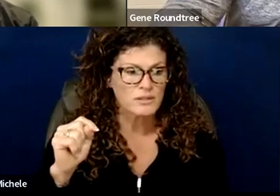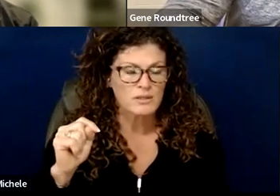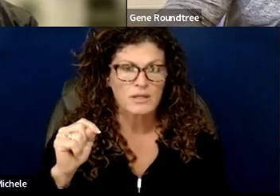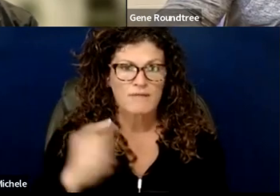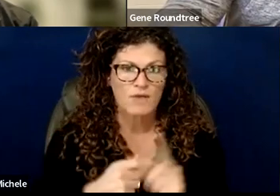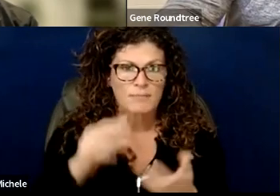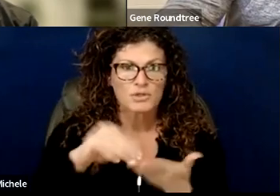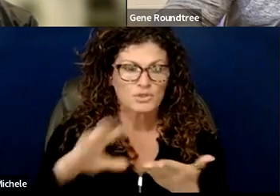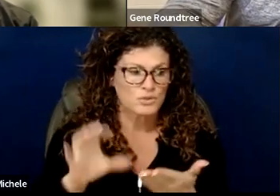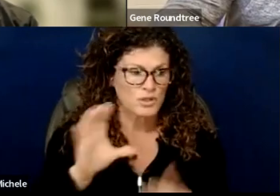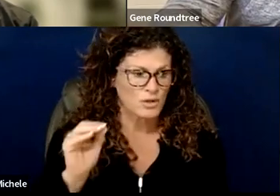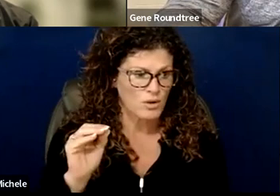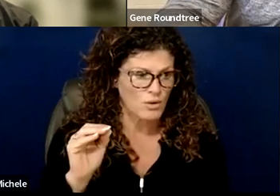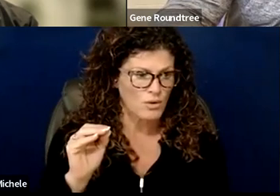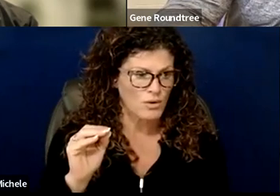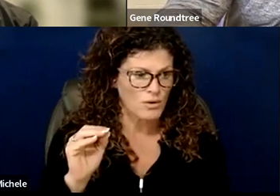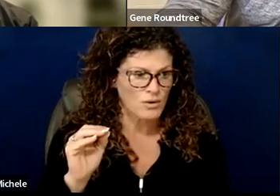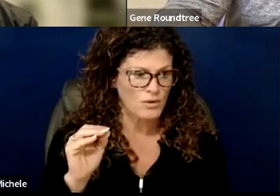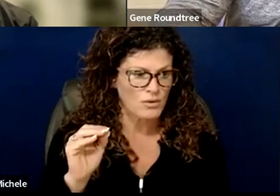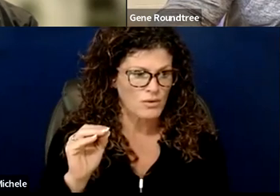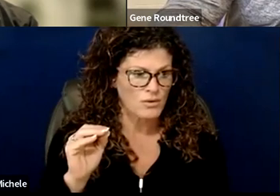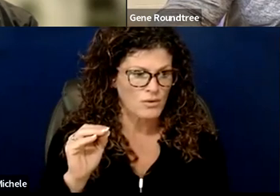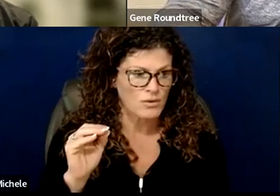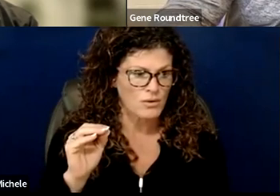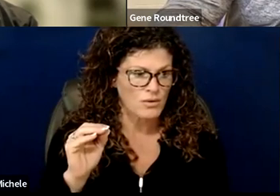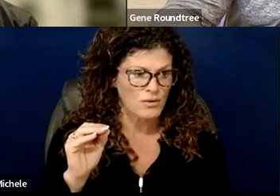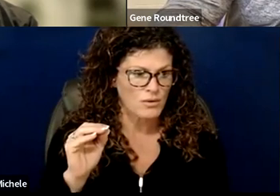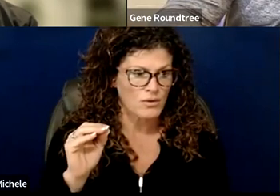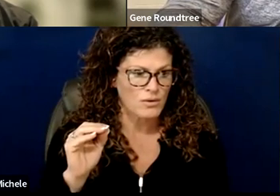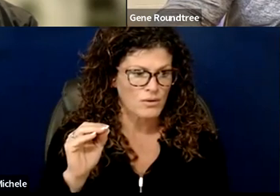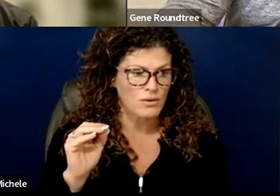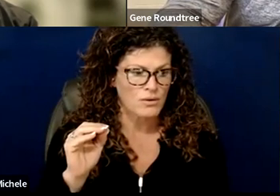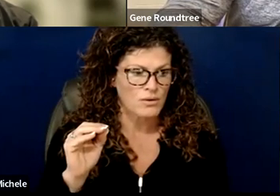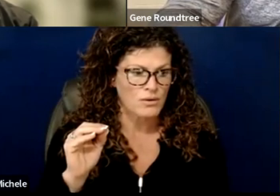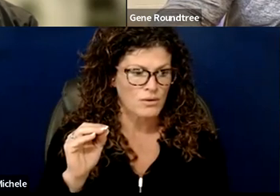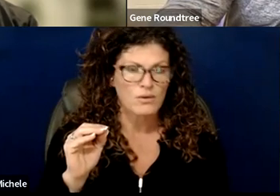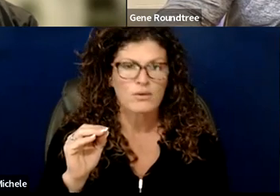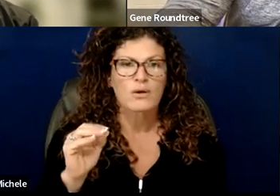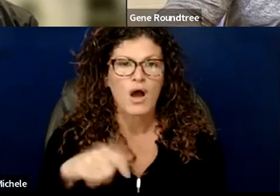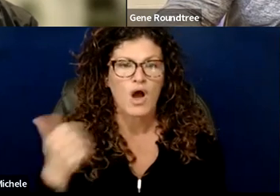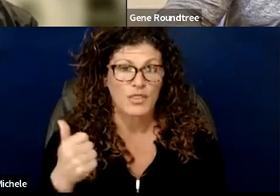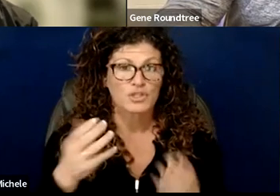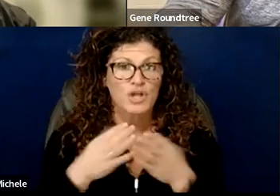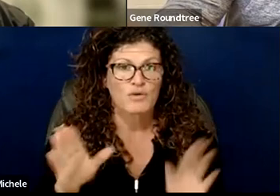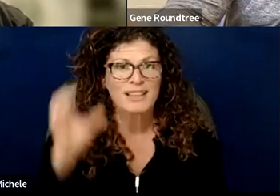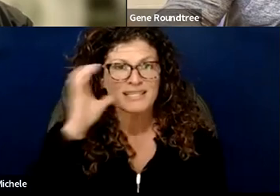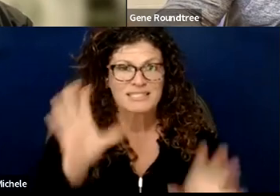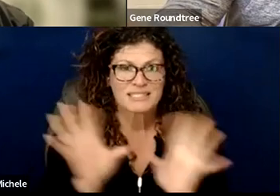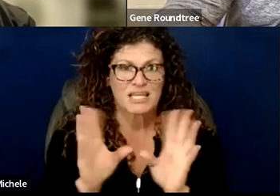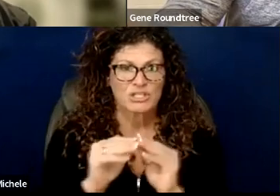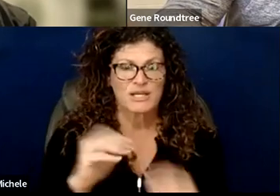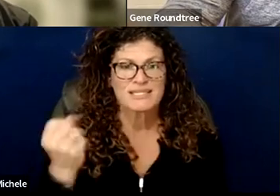by our student co-chair, Marcus. And then another general listening session will be on Saturday,